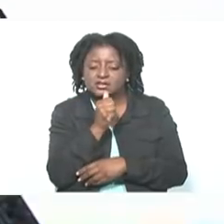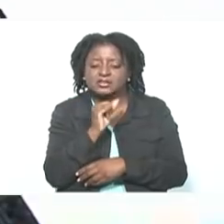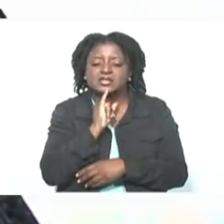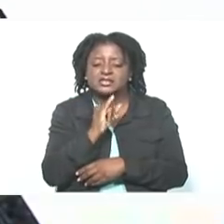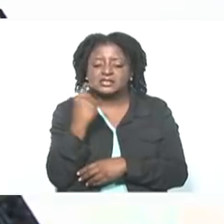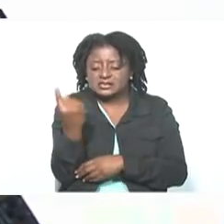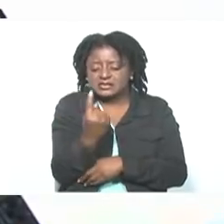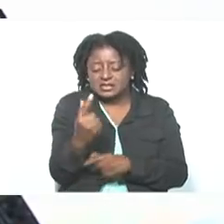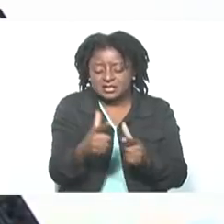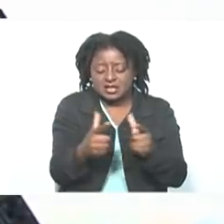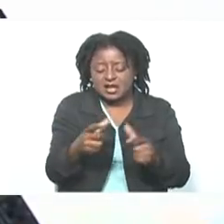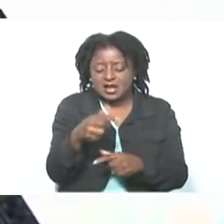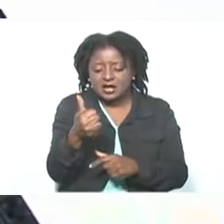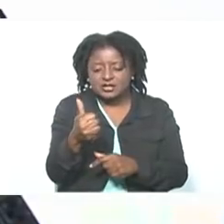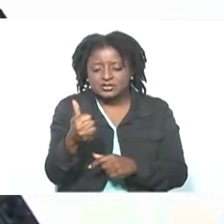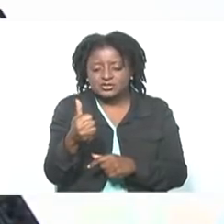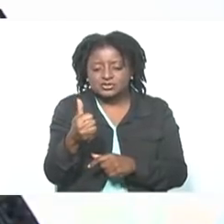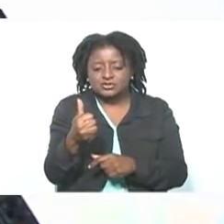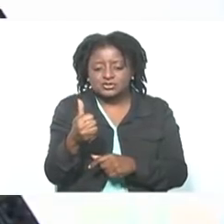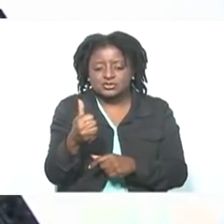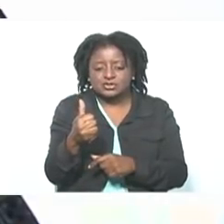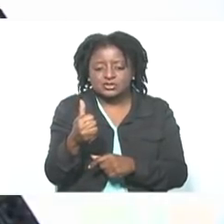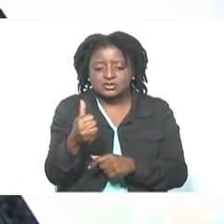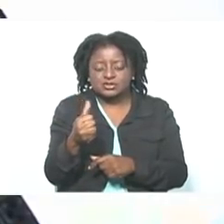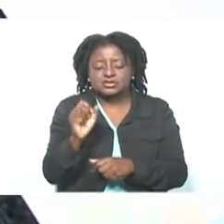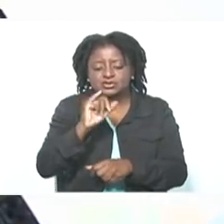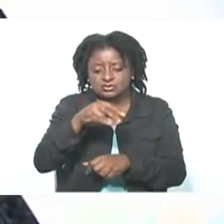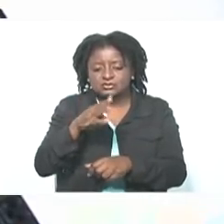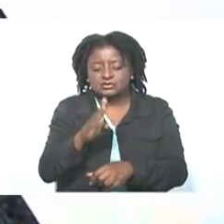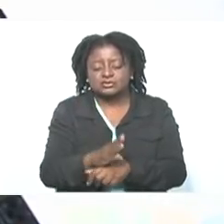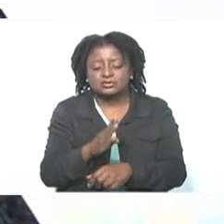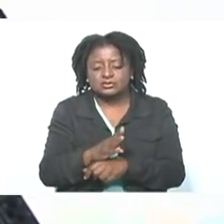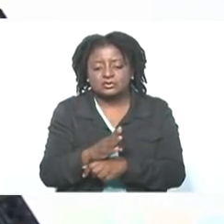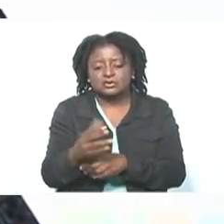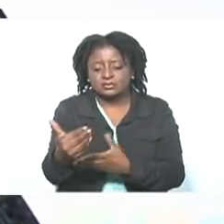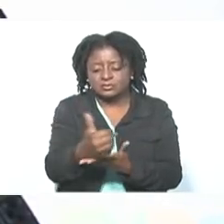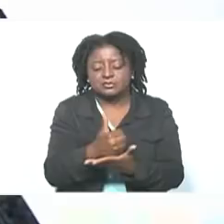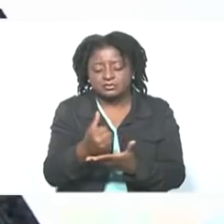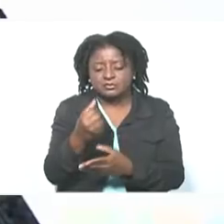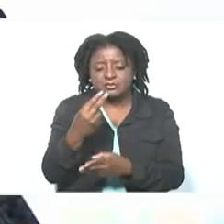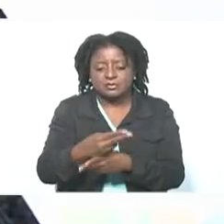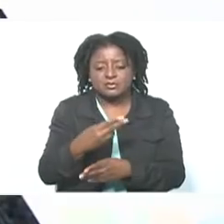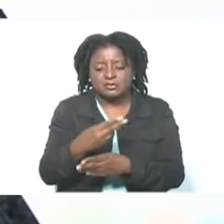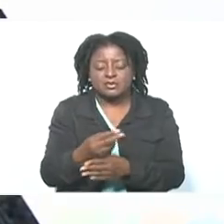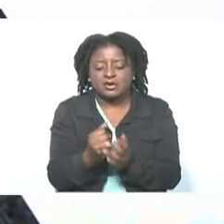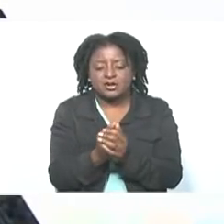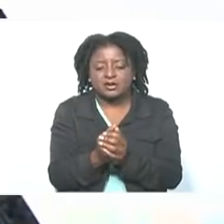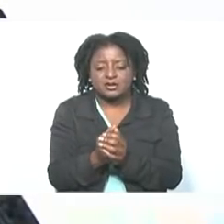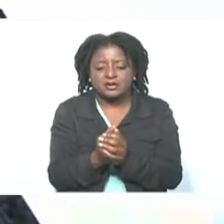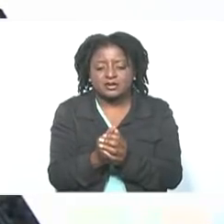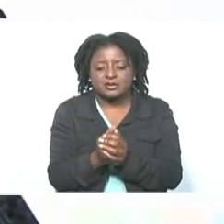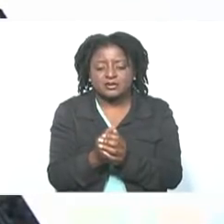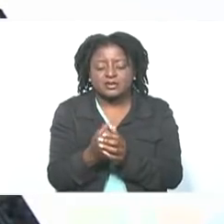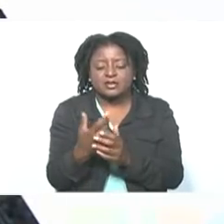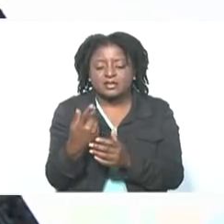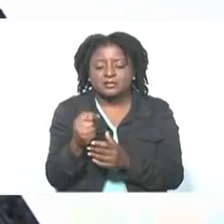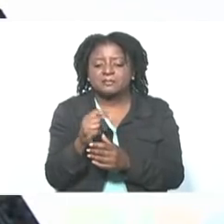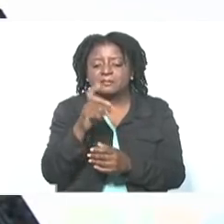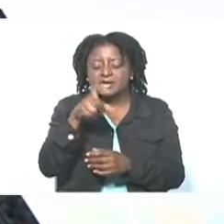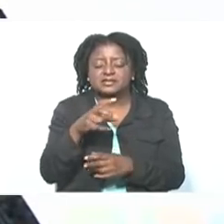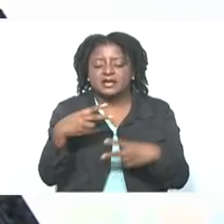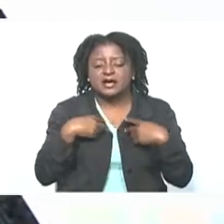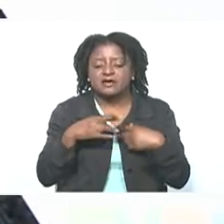employer. I'm convinced that true development of the sector must involve real